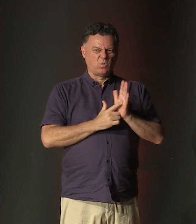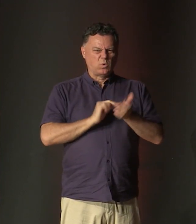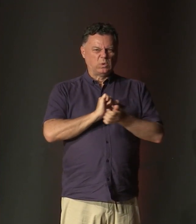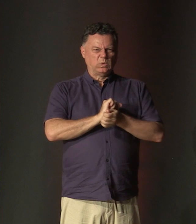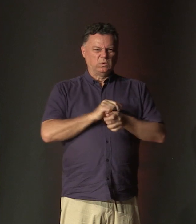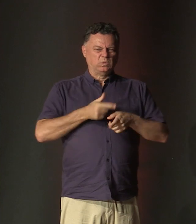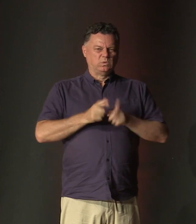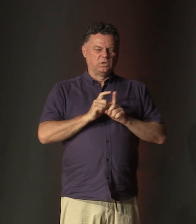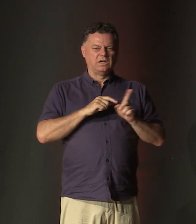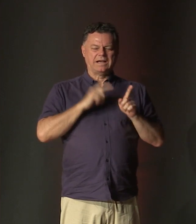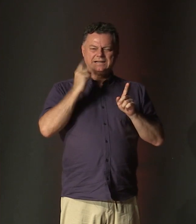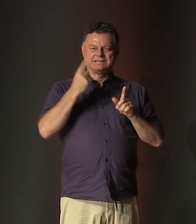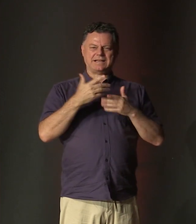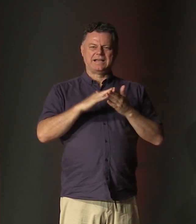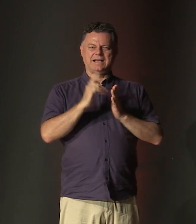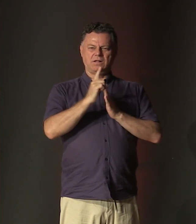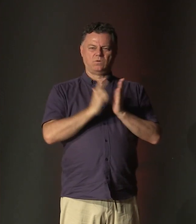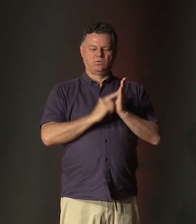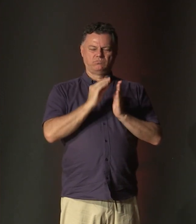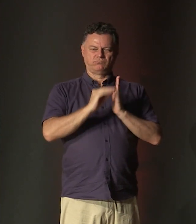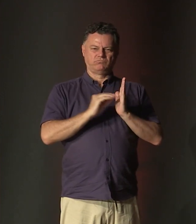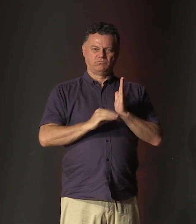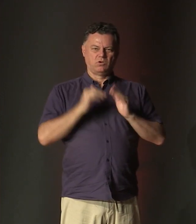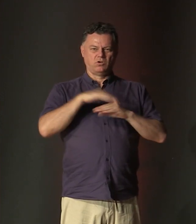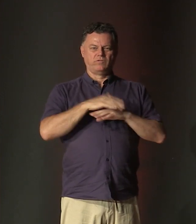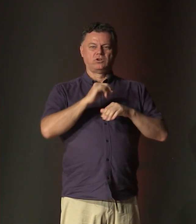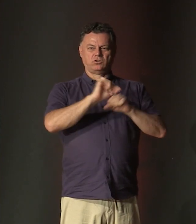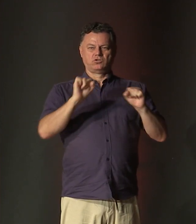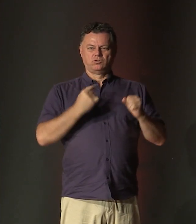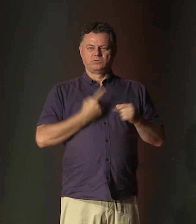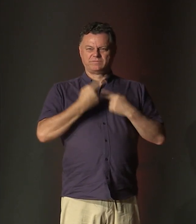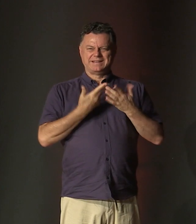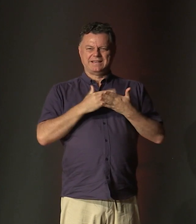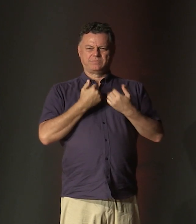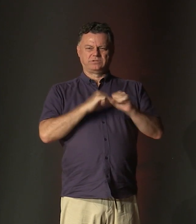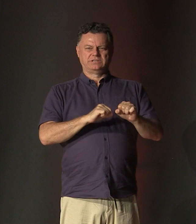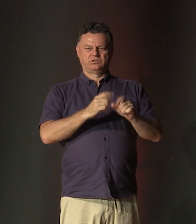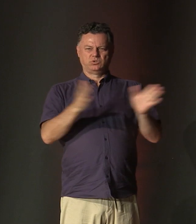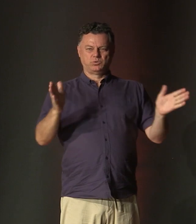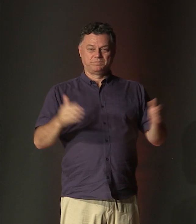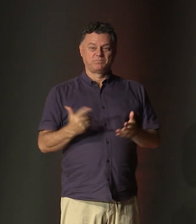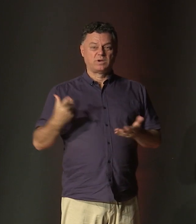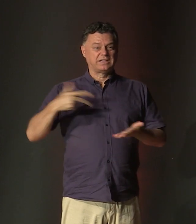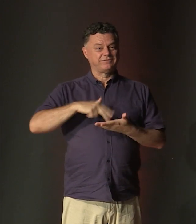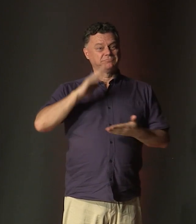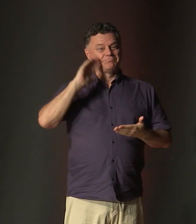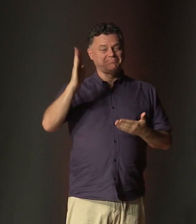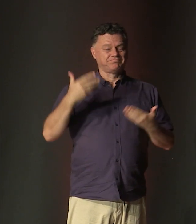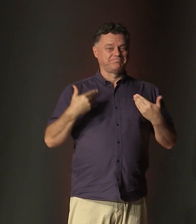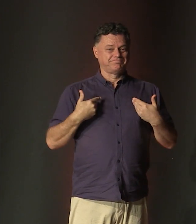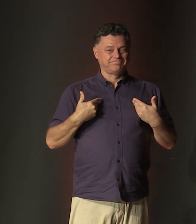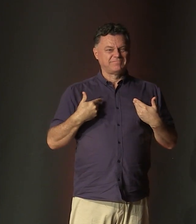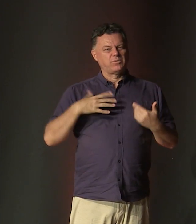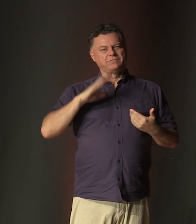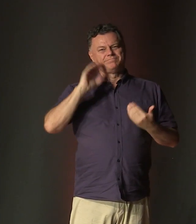need to understand how the law protects your personal information. That's why I'm here today, to talk to